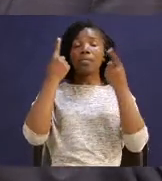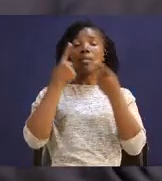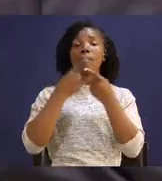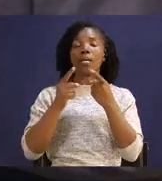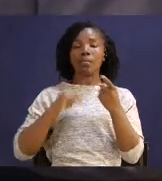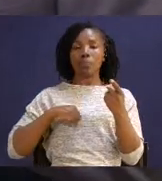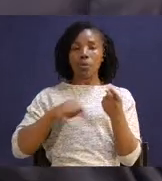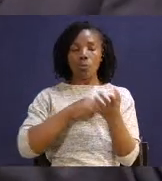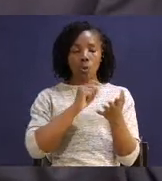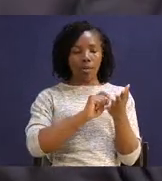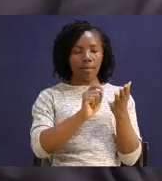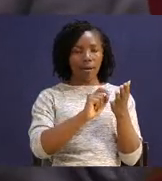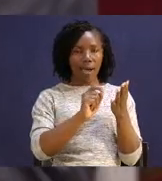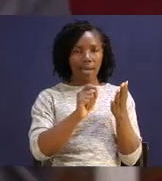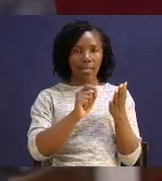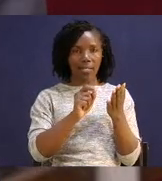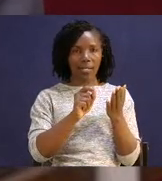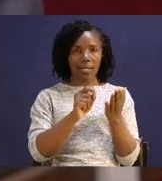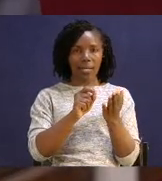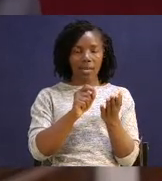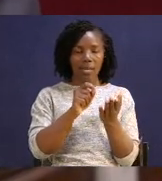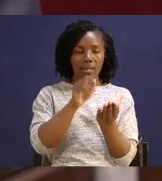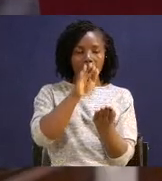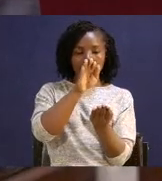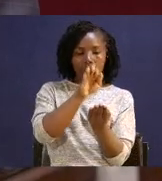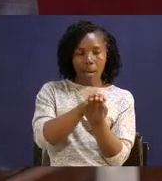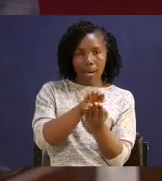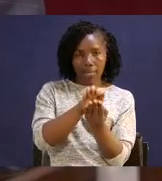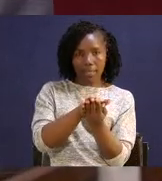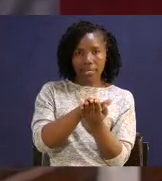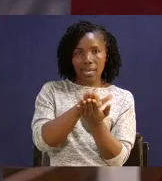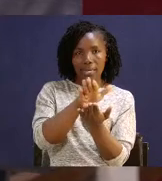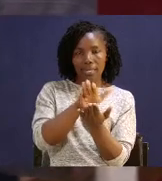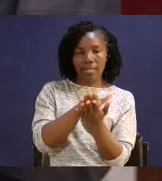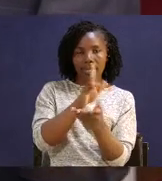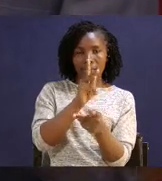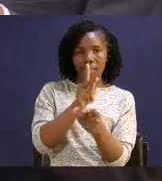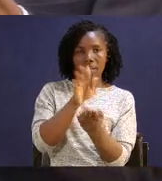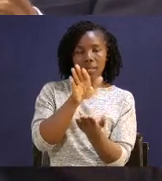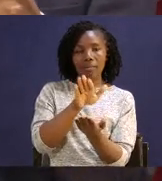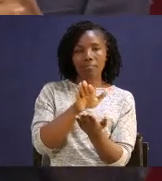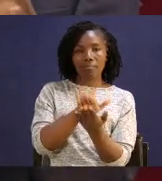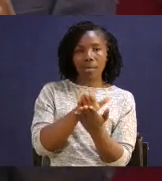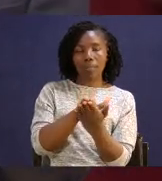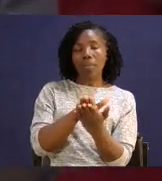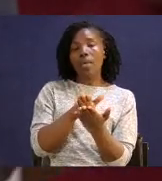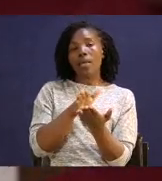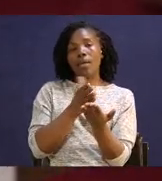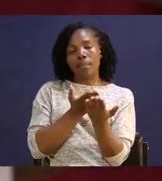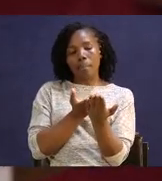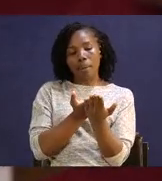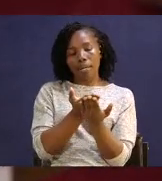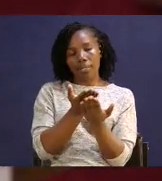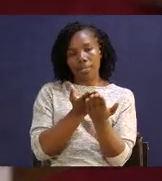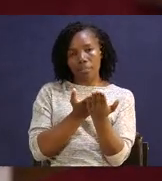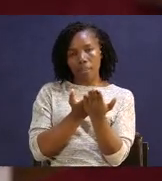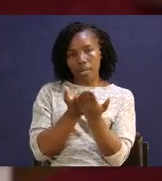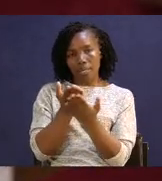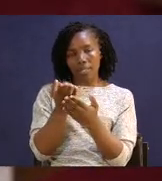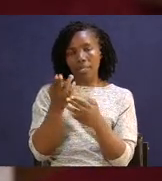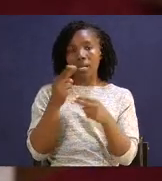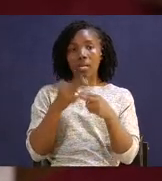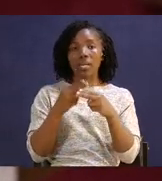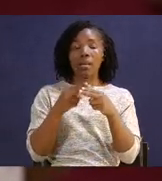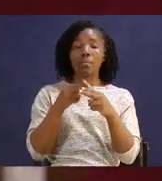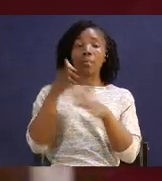a park, and this park is what we are calling God is Your All Park. And it's